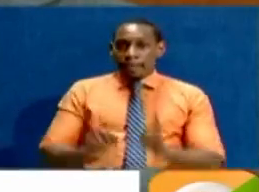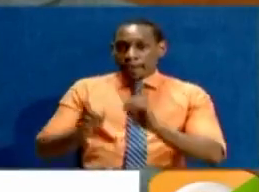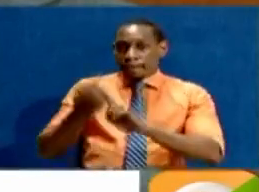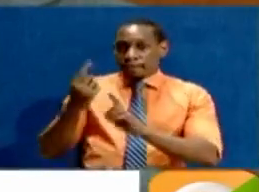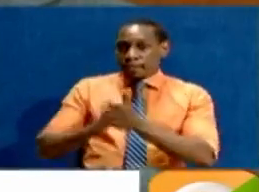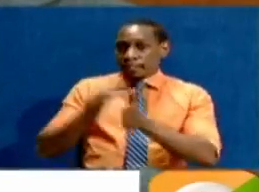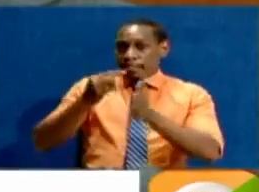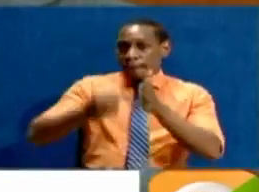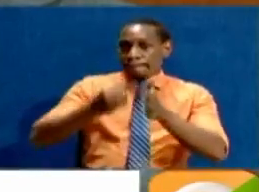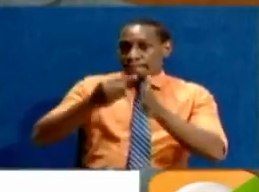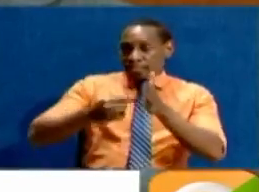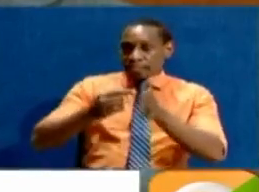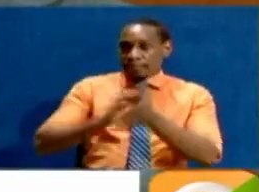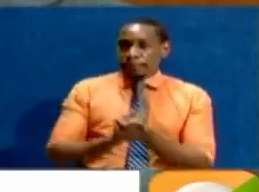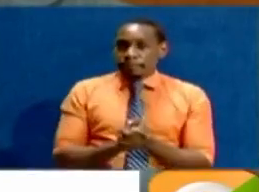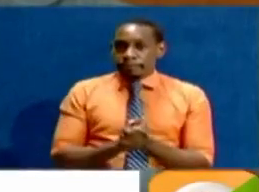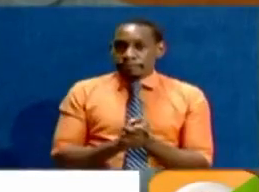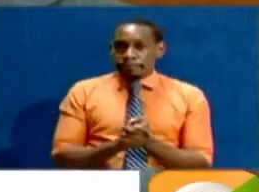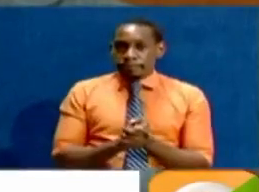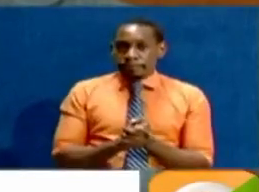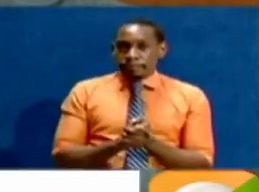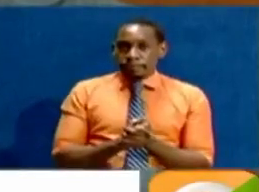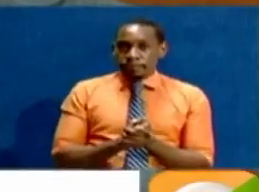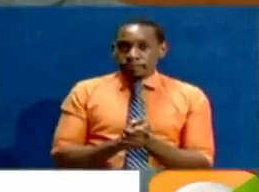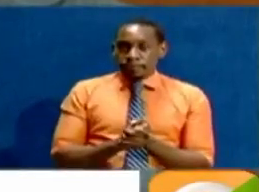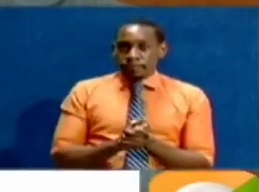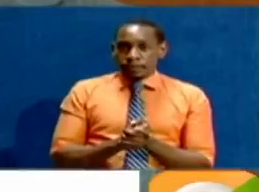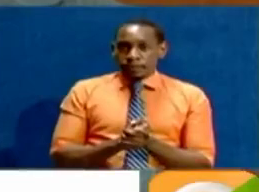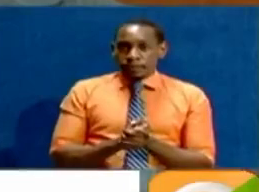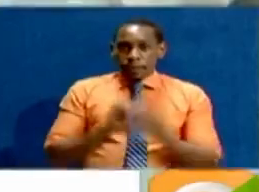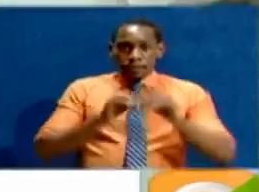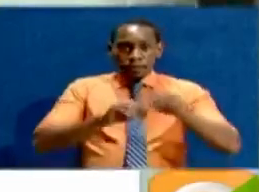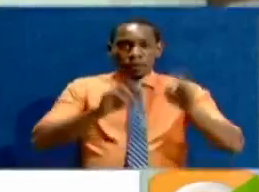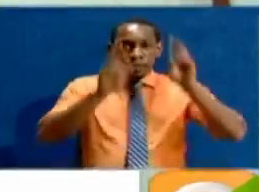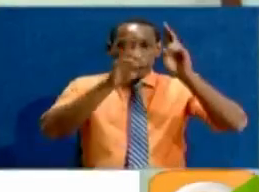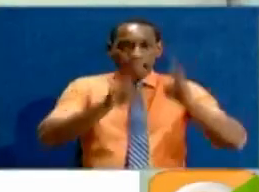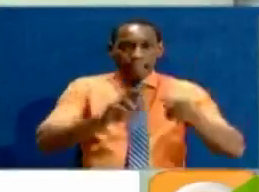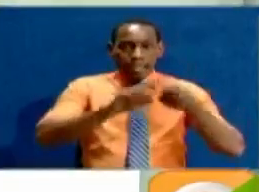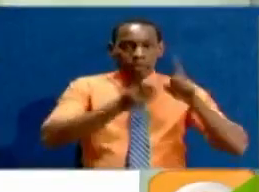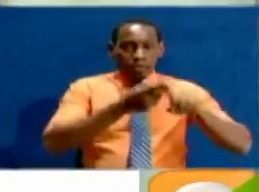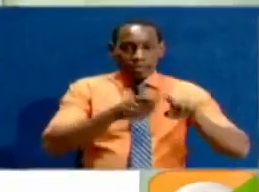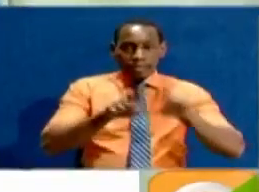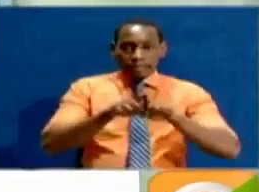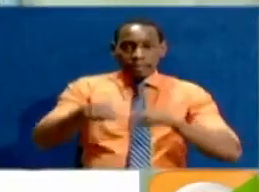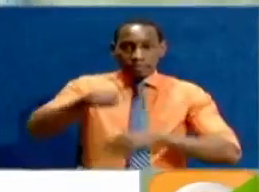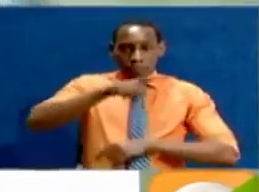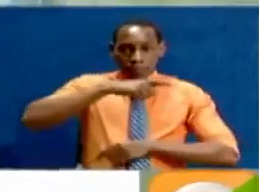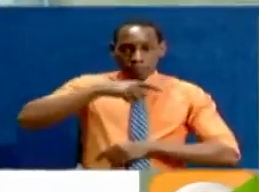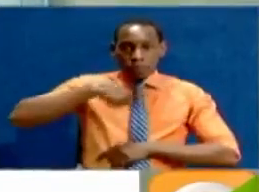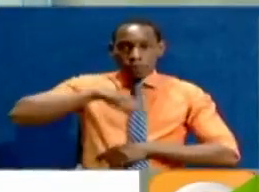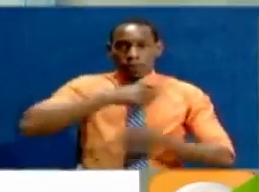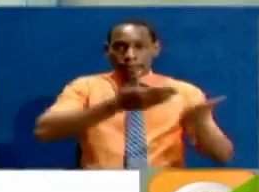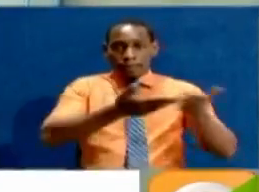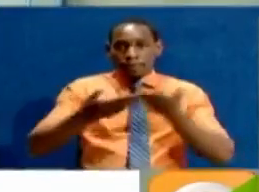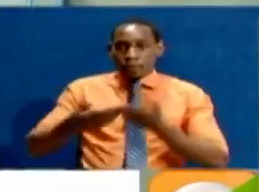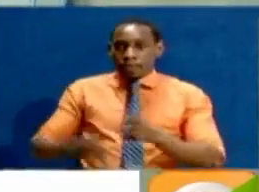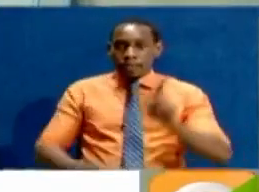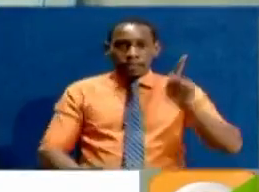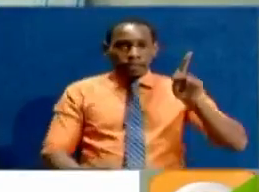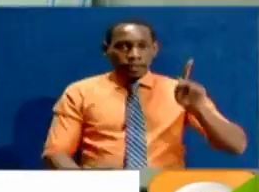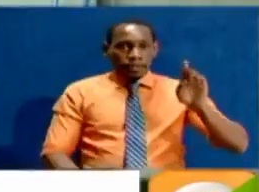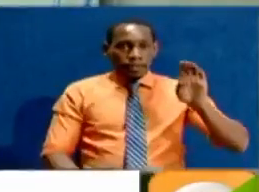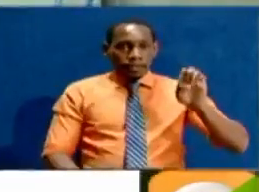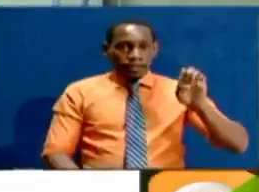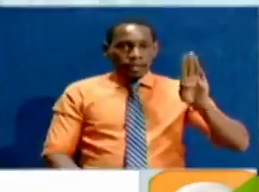was subjected to the international standards, and that is why we had to bring in Kenya Bureau of Standards